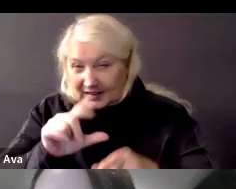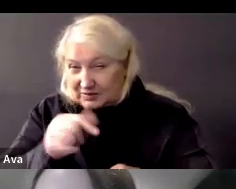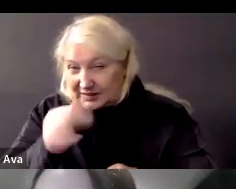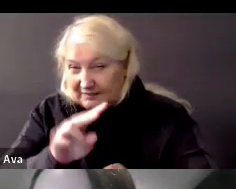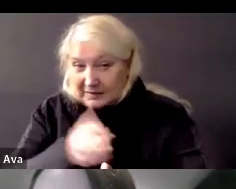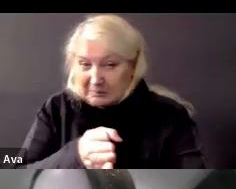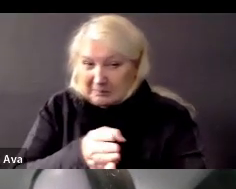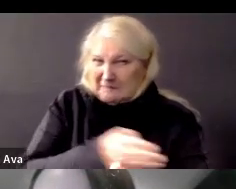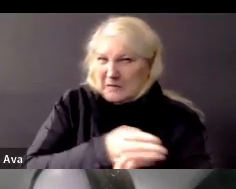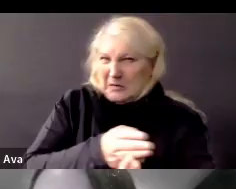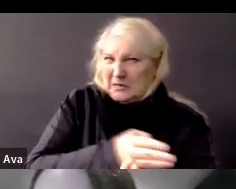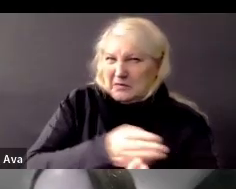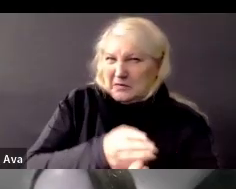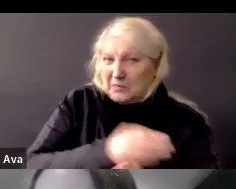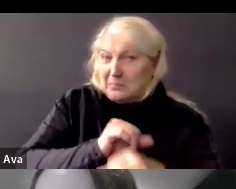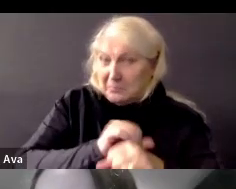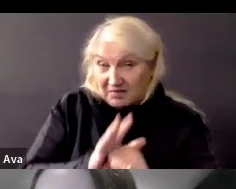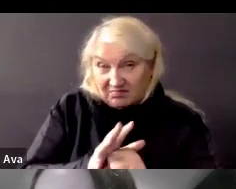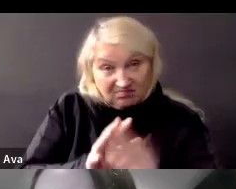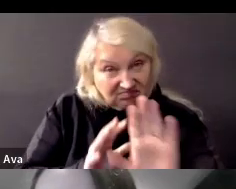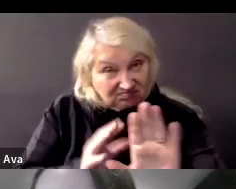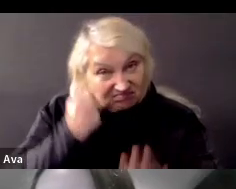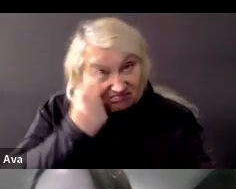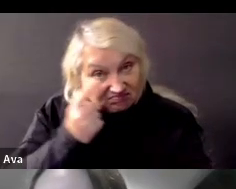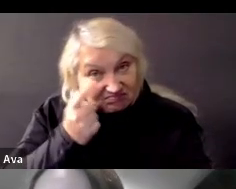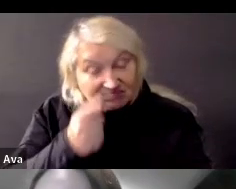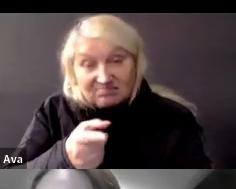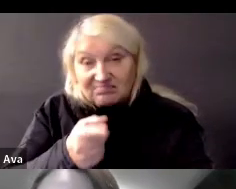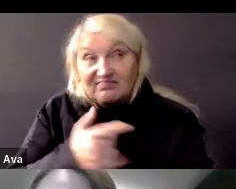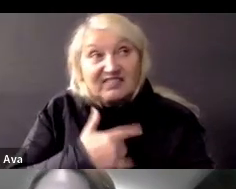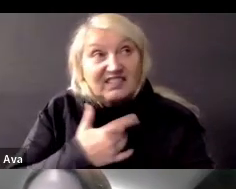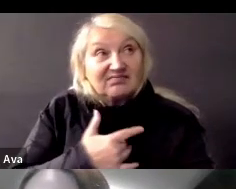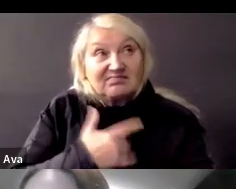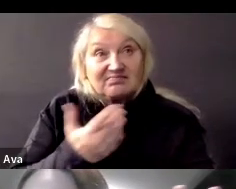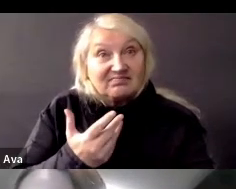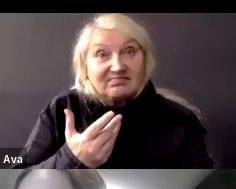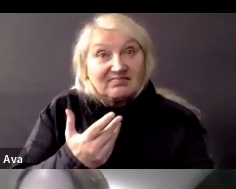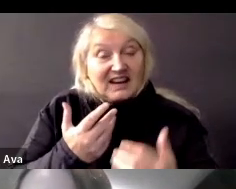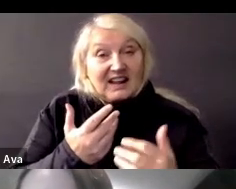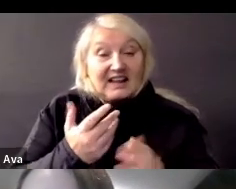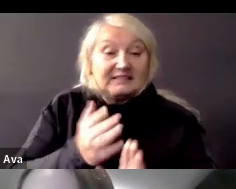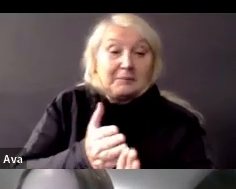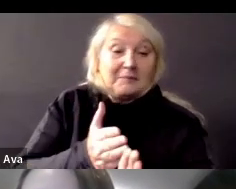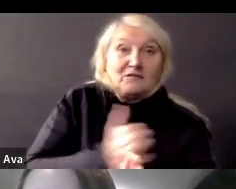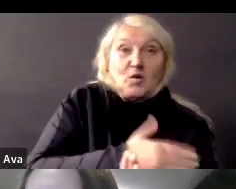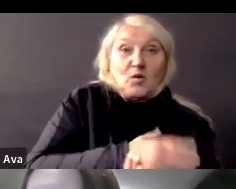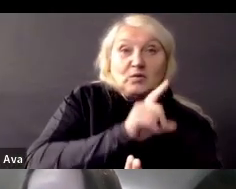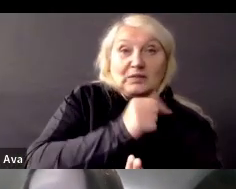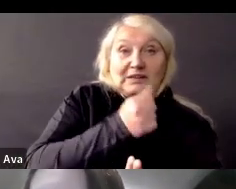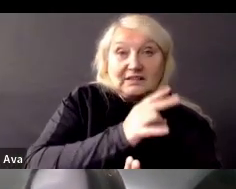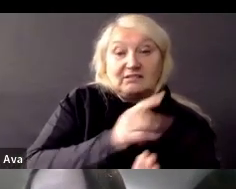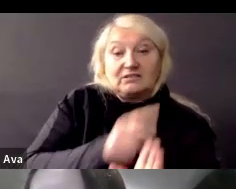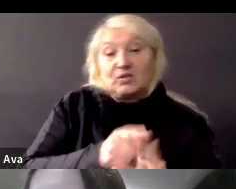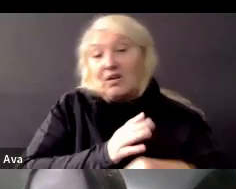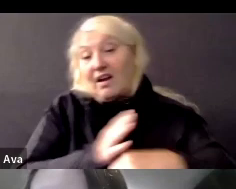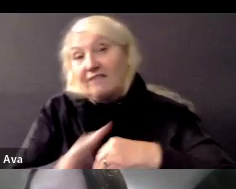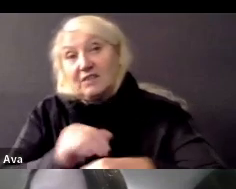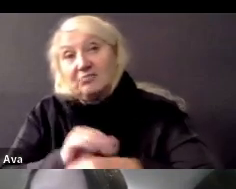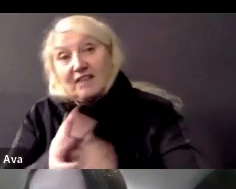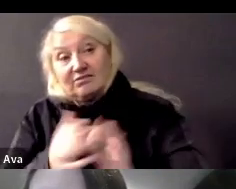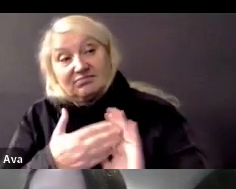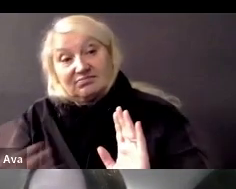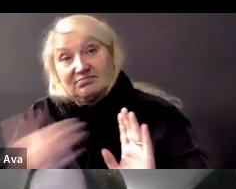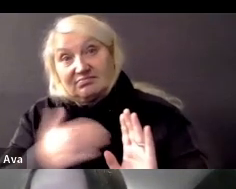the pandemic and everything. Did you see a change from, I guess, before to now? And is it a